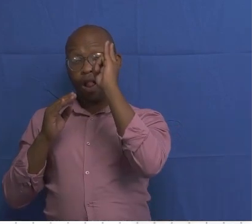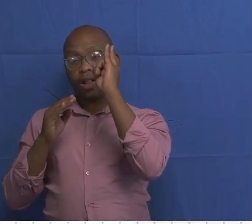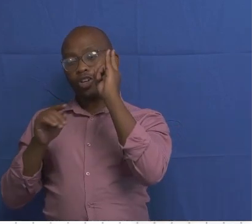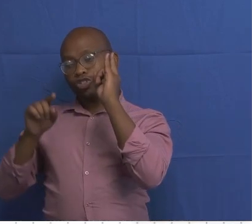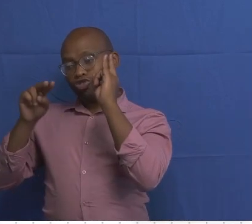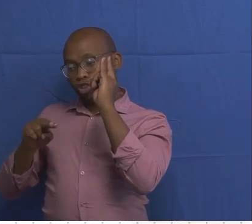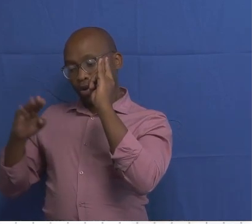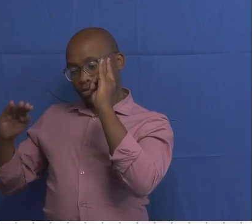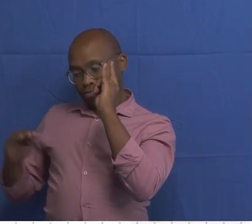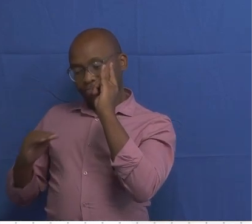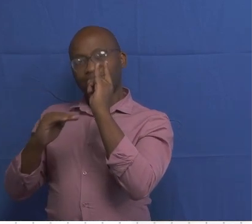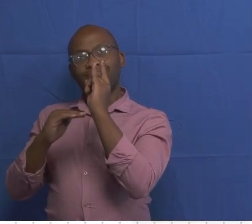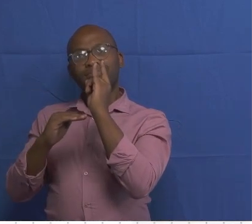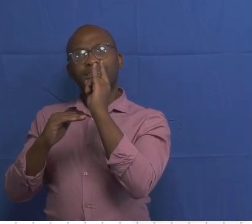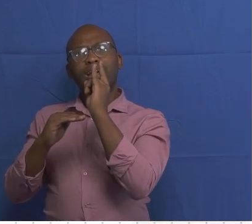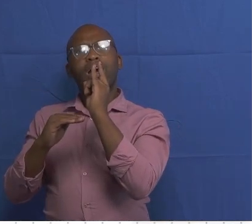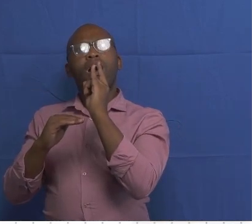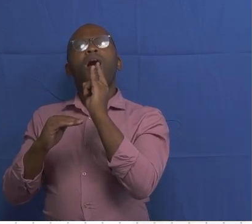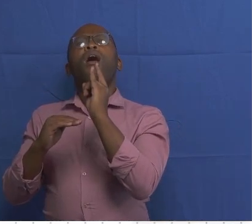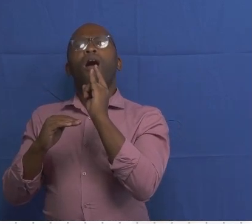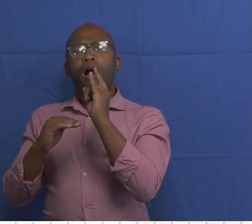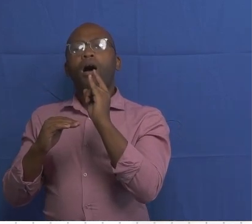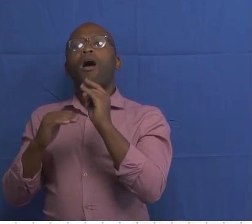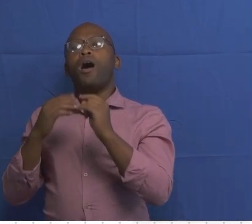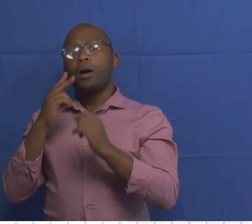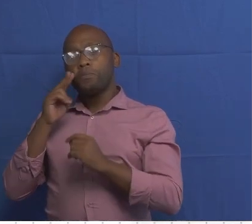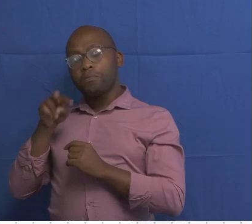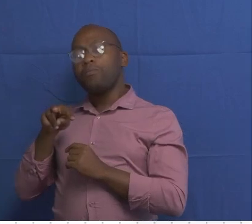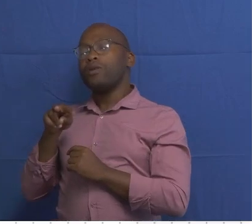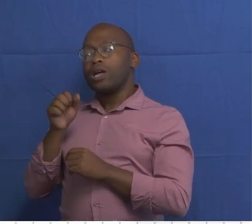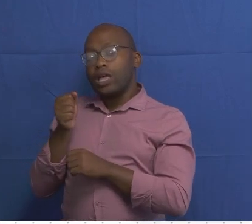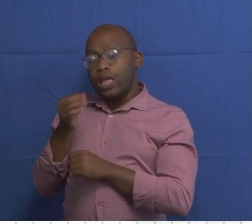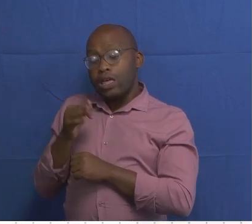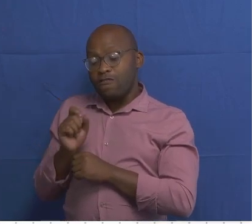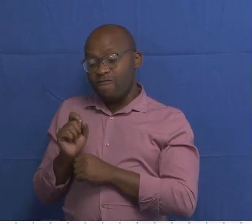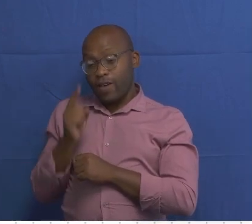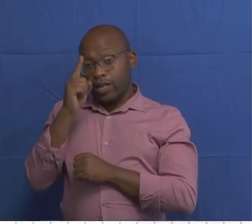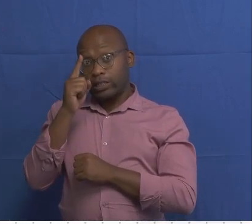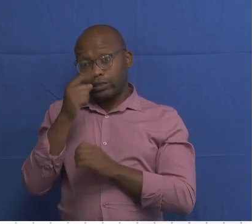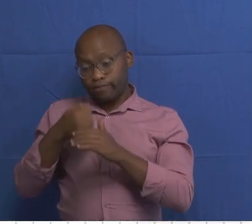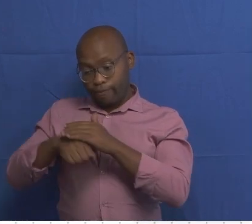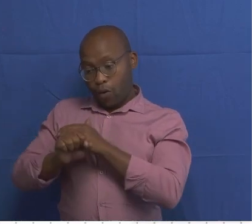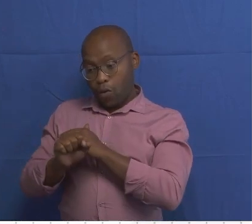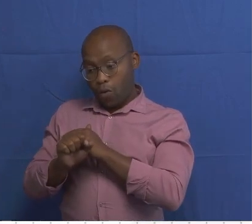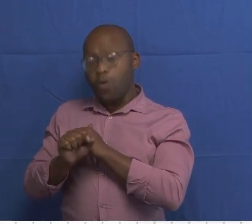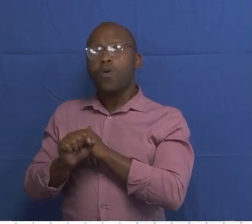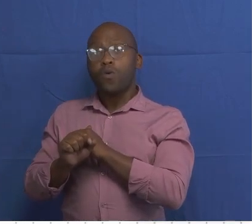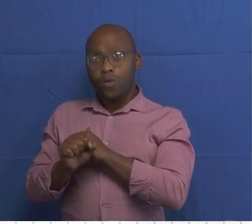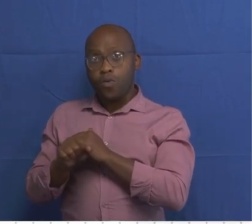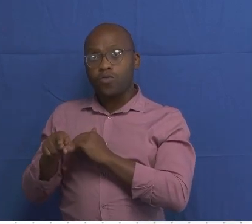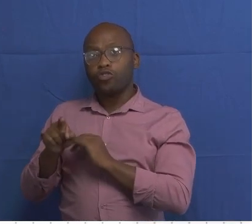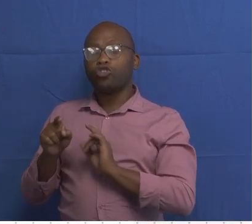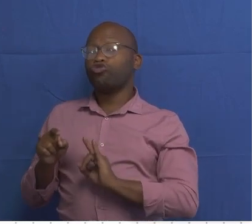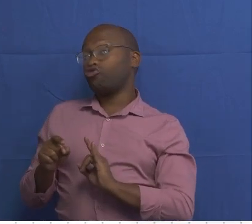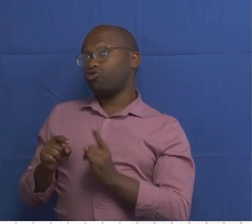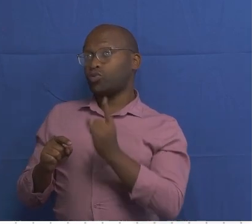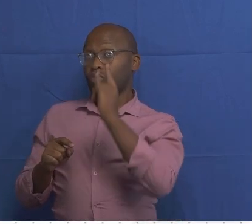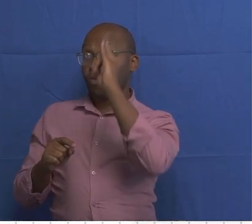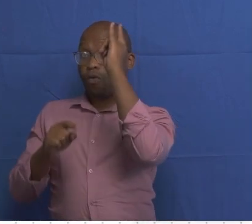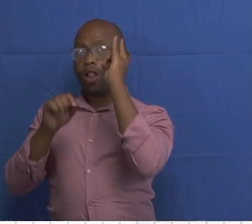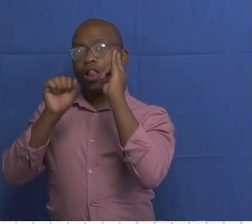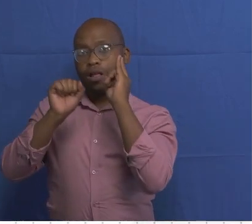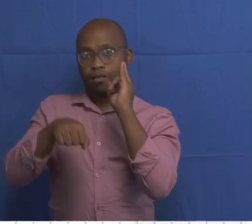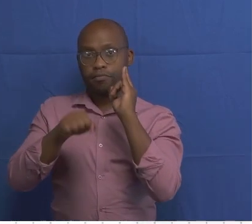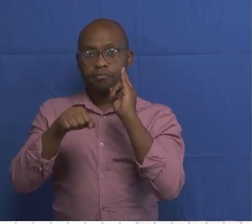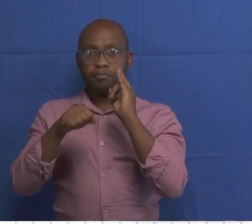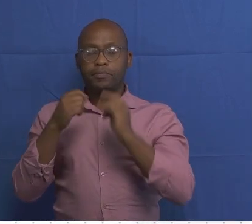are tall. But then now, if he cross-pollinates two of the plants that are tall from the first generation,